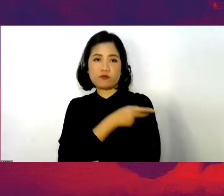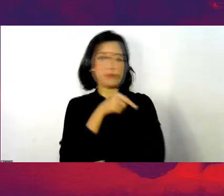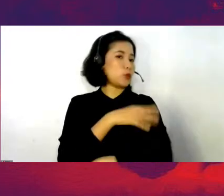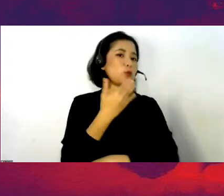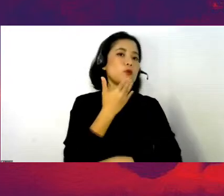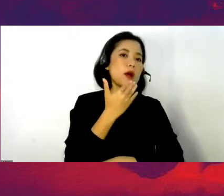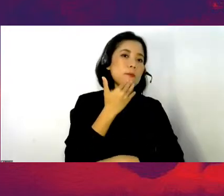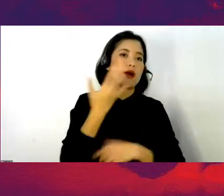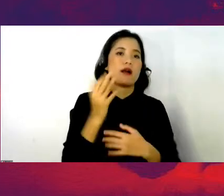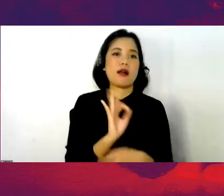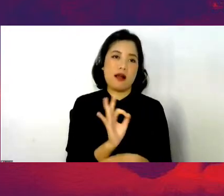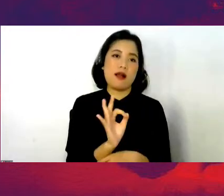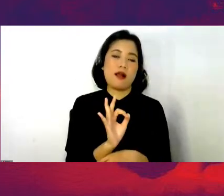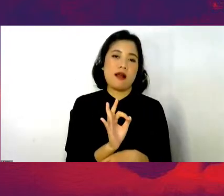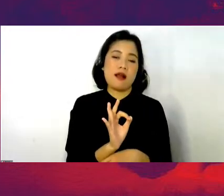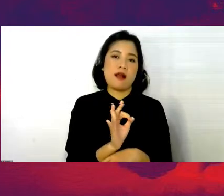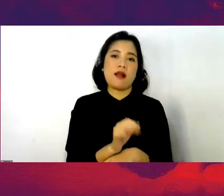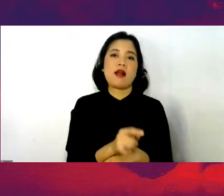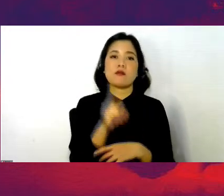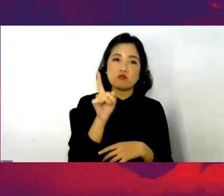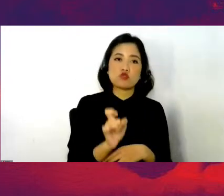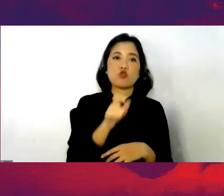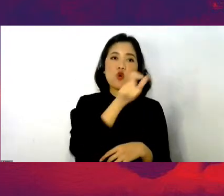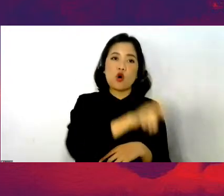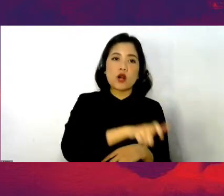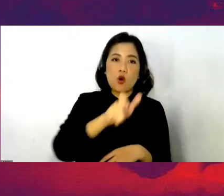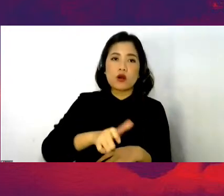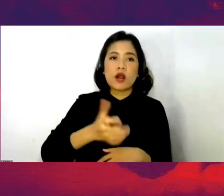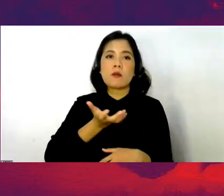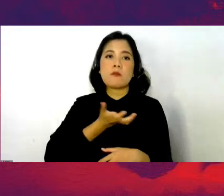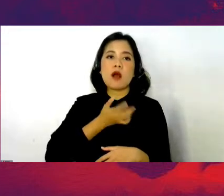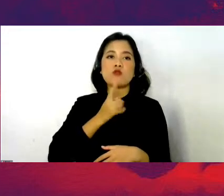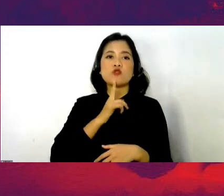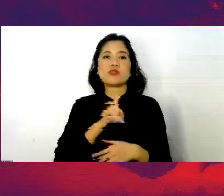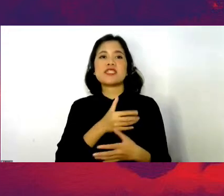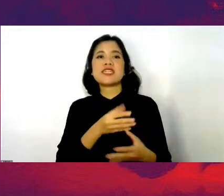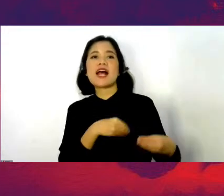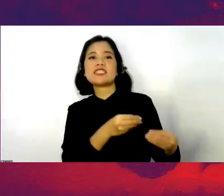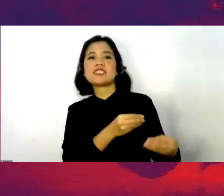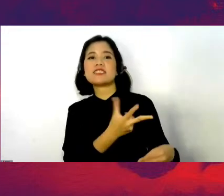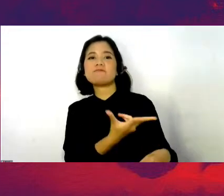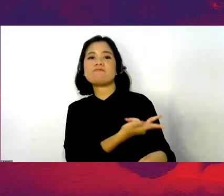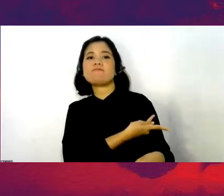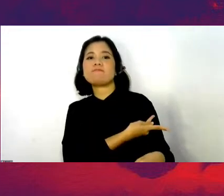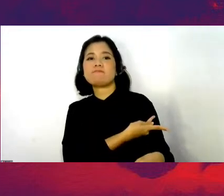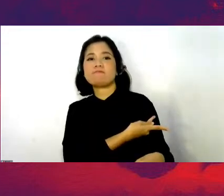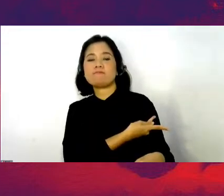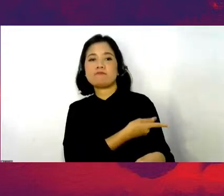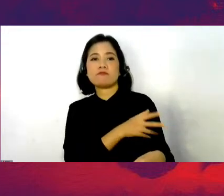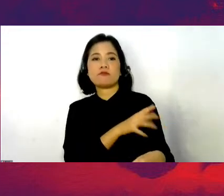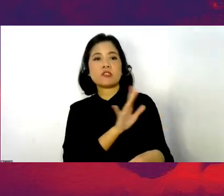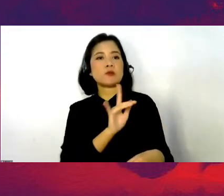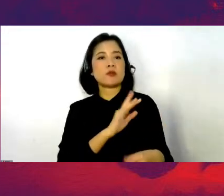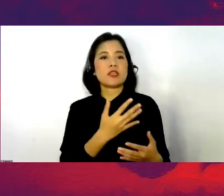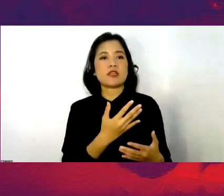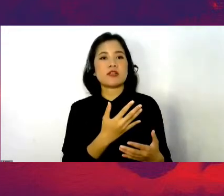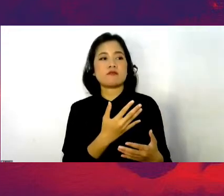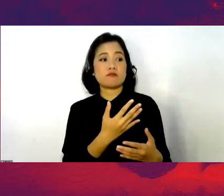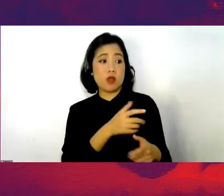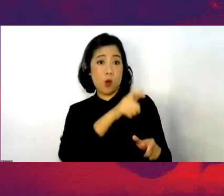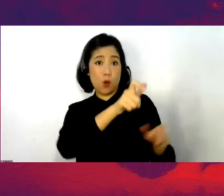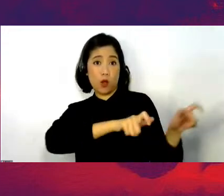people. You actually need people who are able to give jabs. And funnily, we don't really have enough people to give